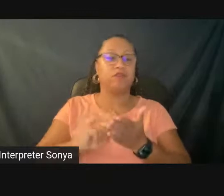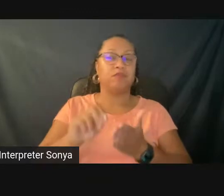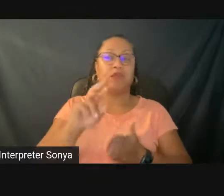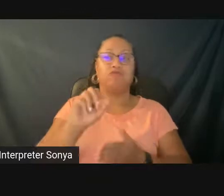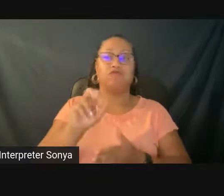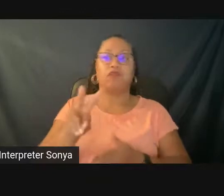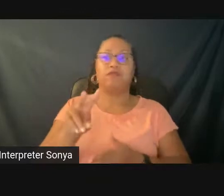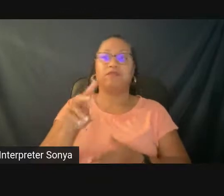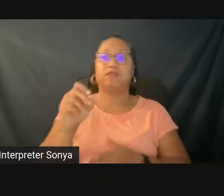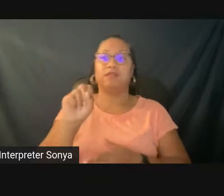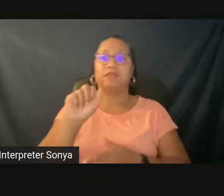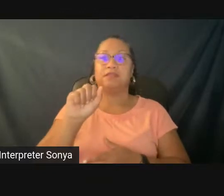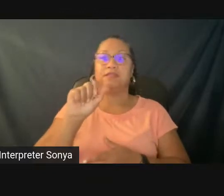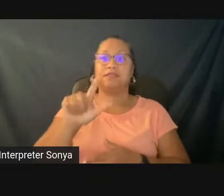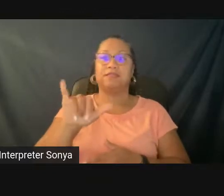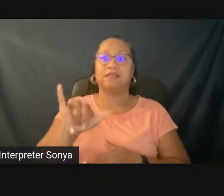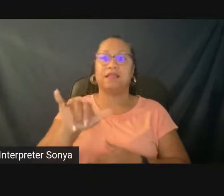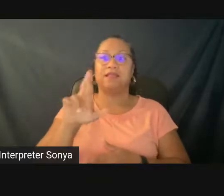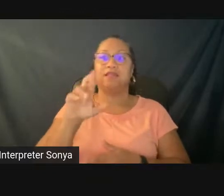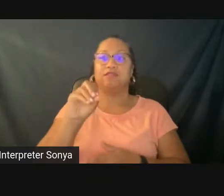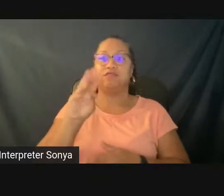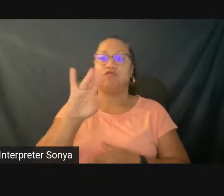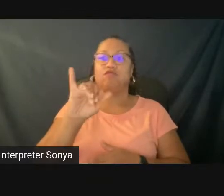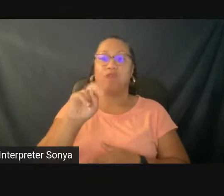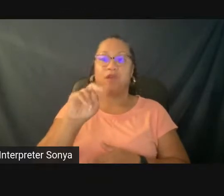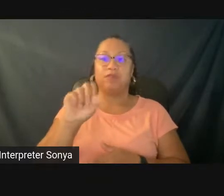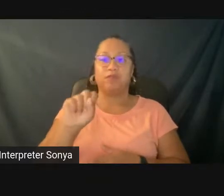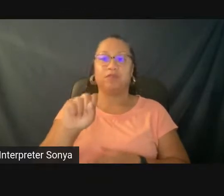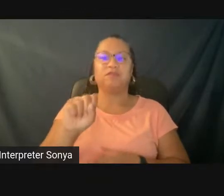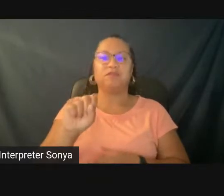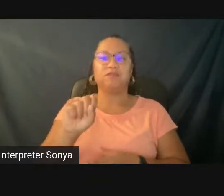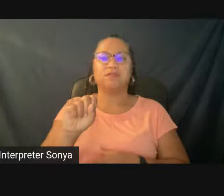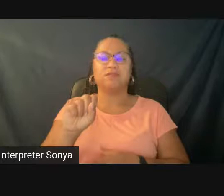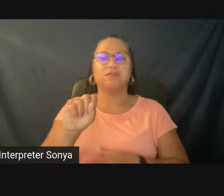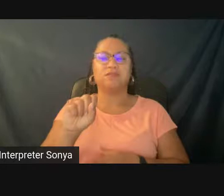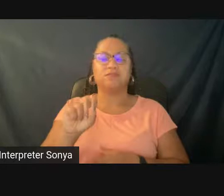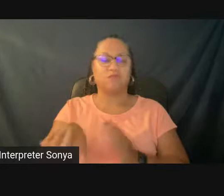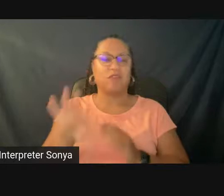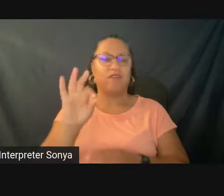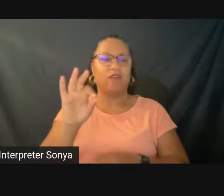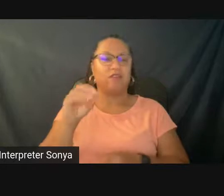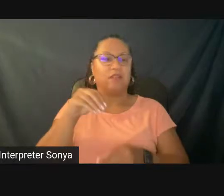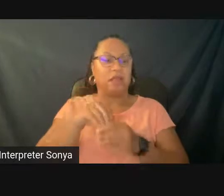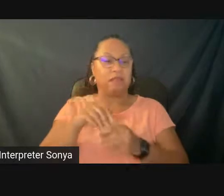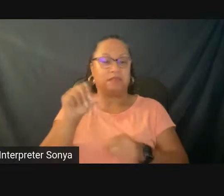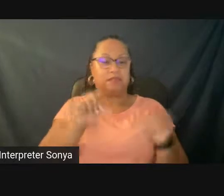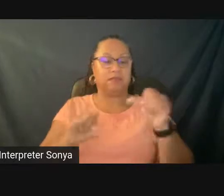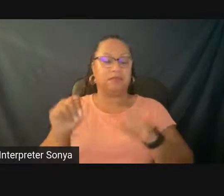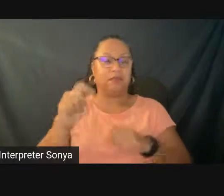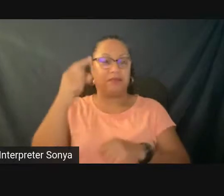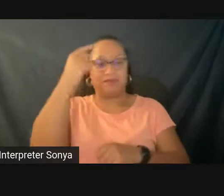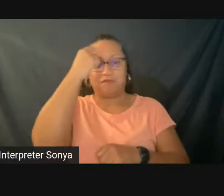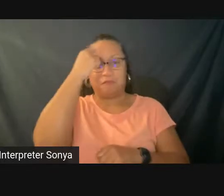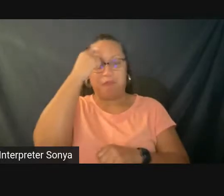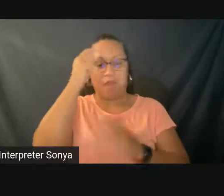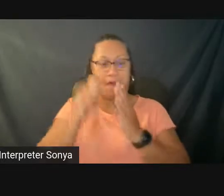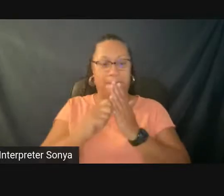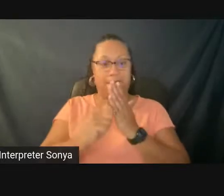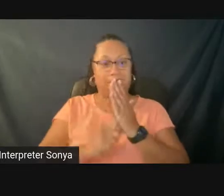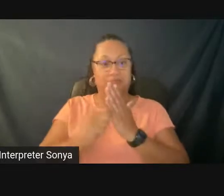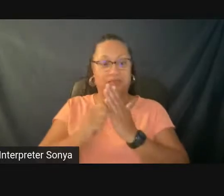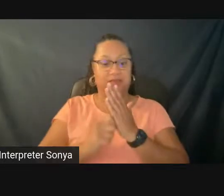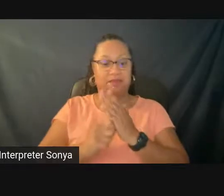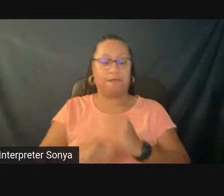Sally Robbins that is in the Science of Mind magazine. And